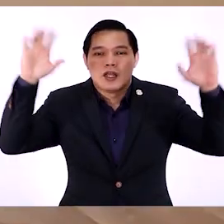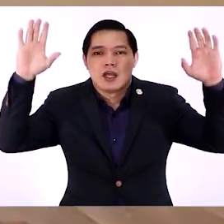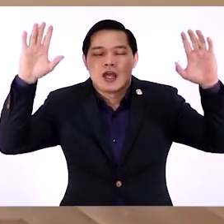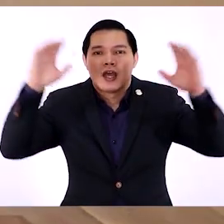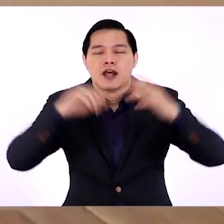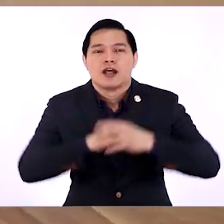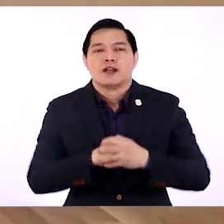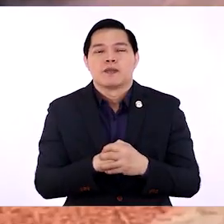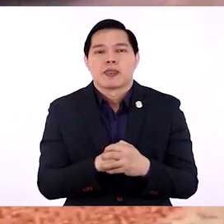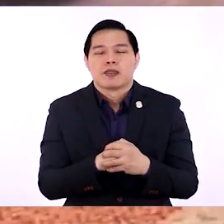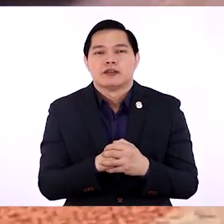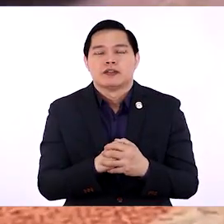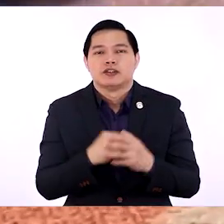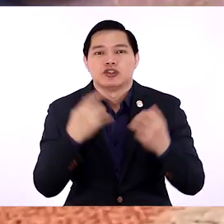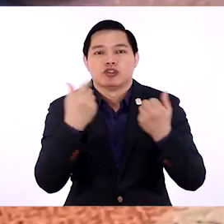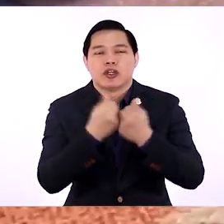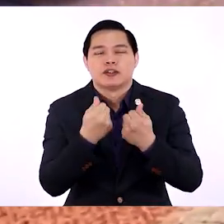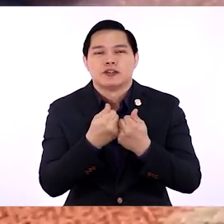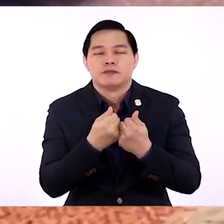the challenge of doing planks.